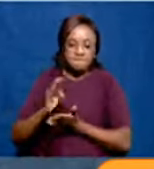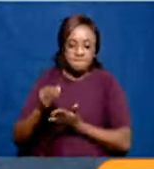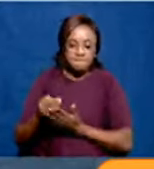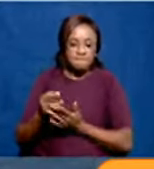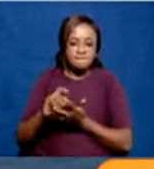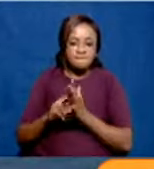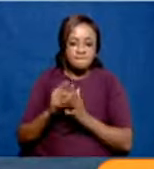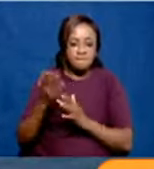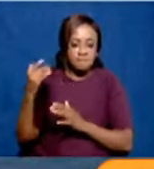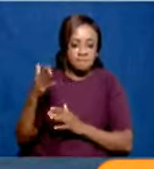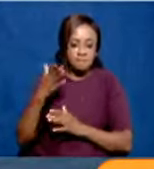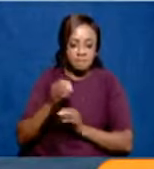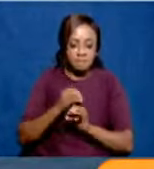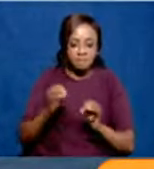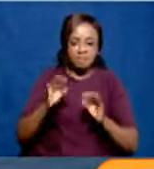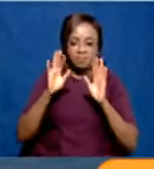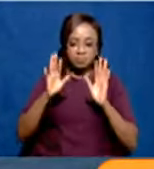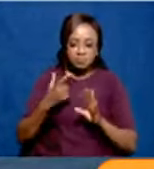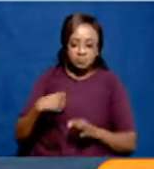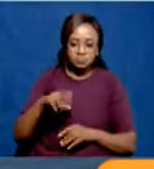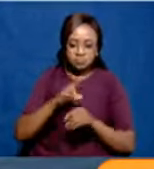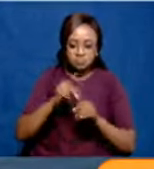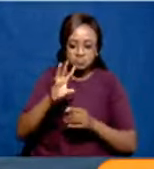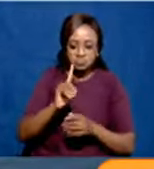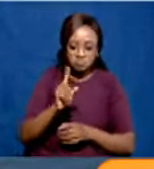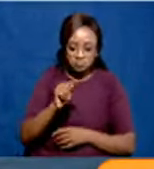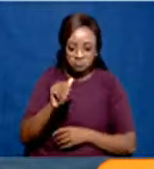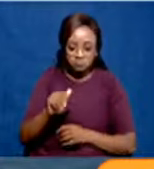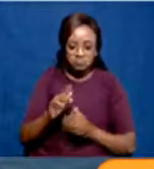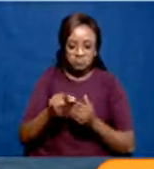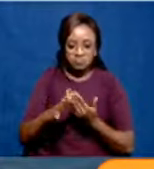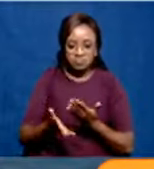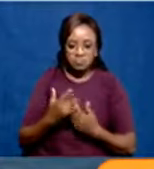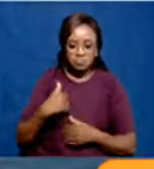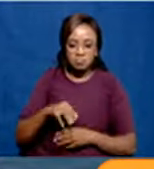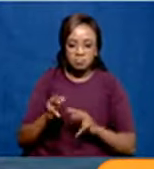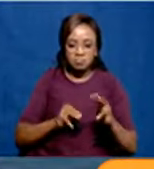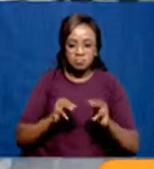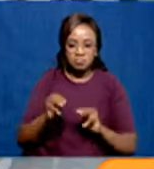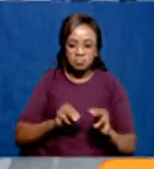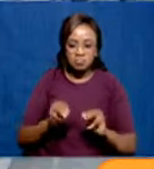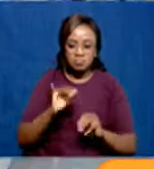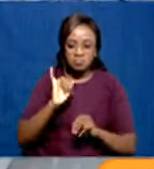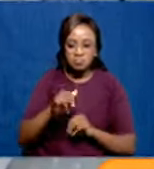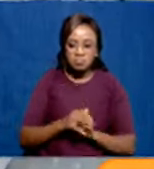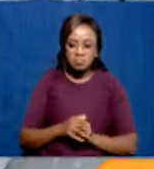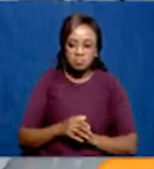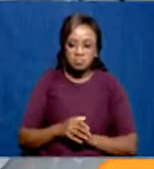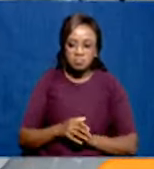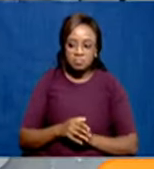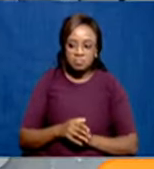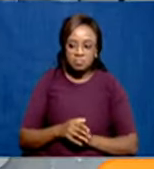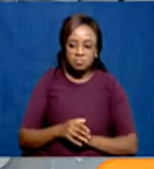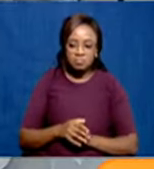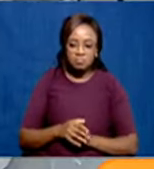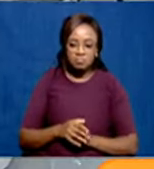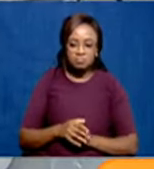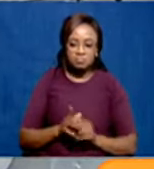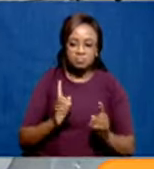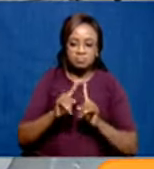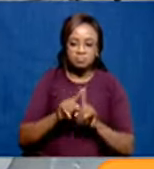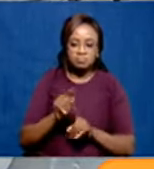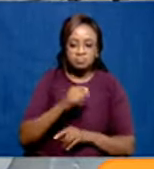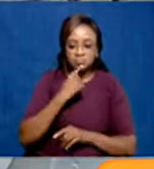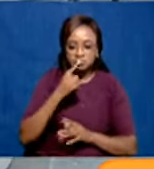important that we get this data, and that will help us in terms of managing the fund. Okay. And I think you still raise questions in terms of the